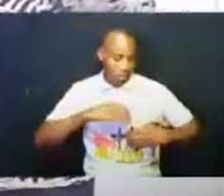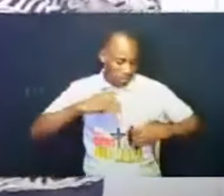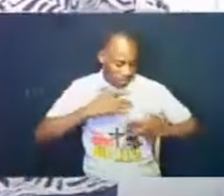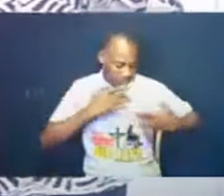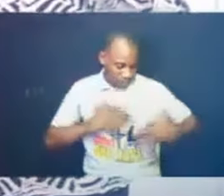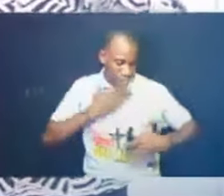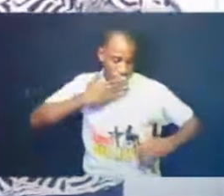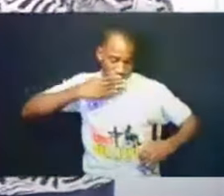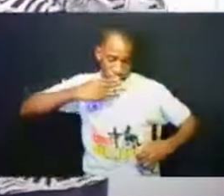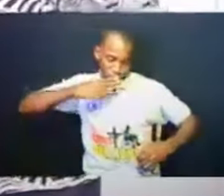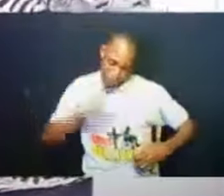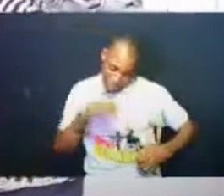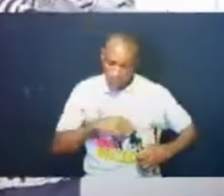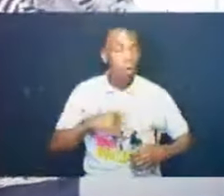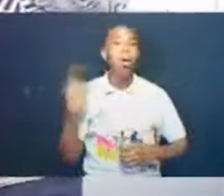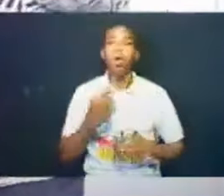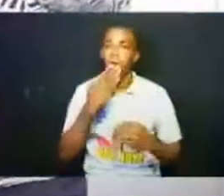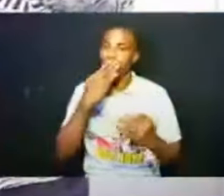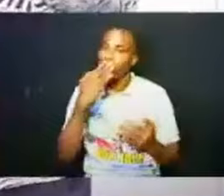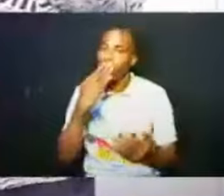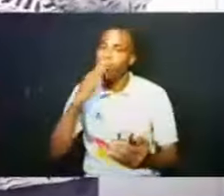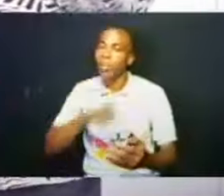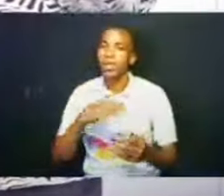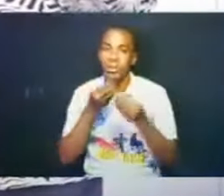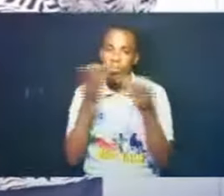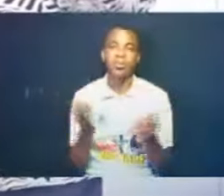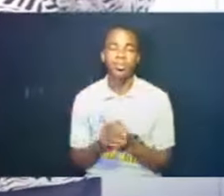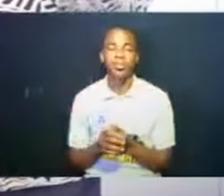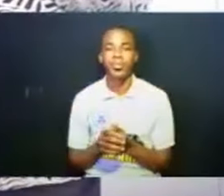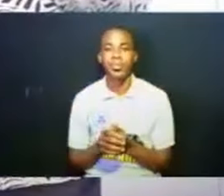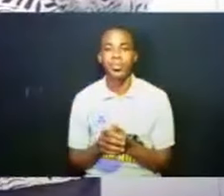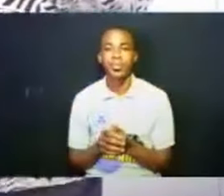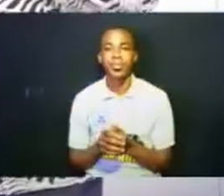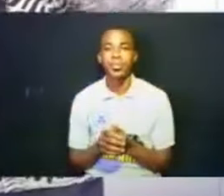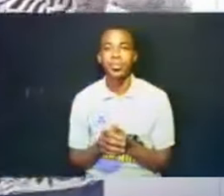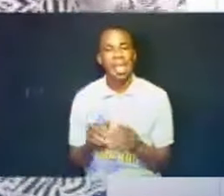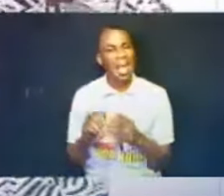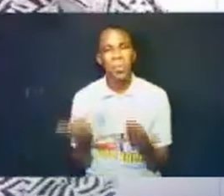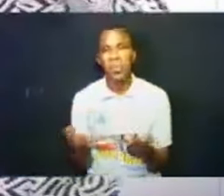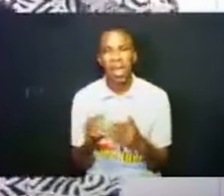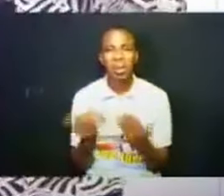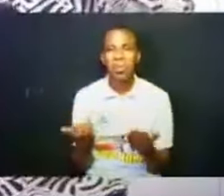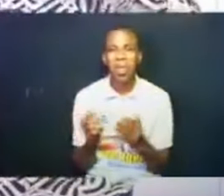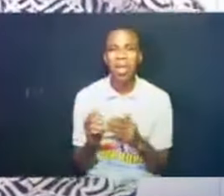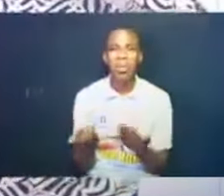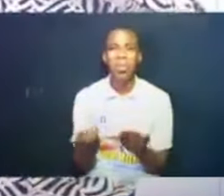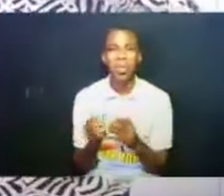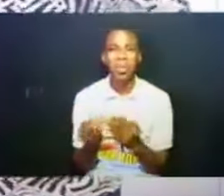How can you? Simply means by what method, in what way, how can you possibly do